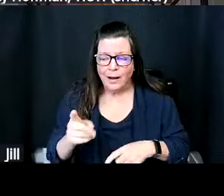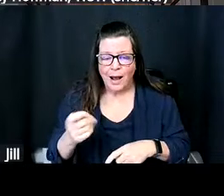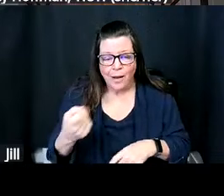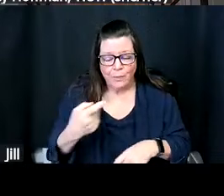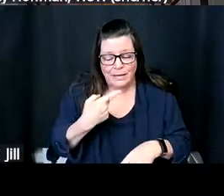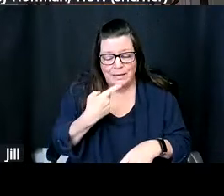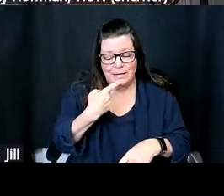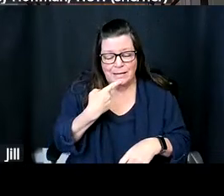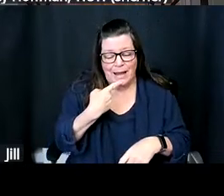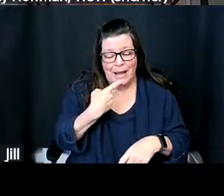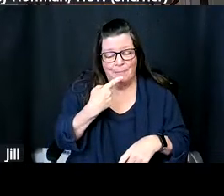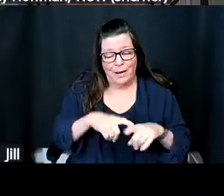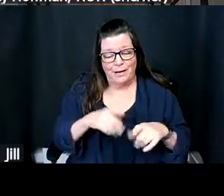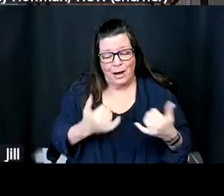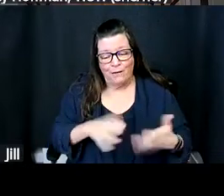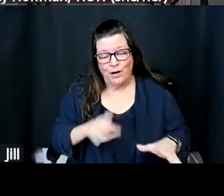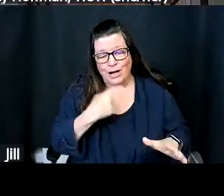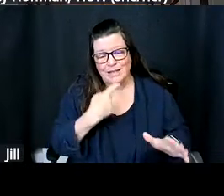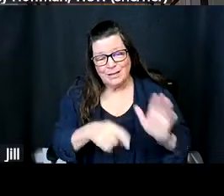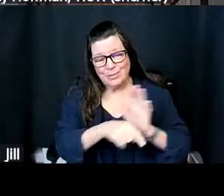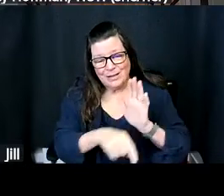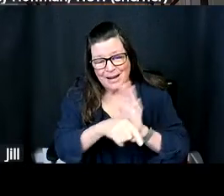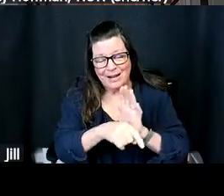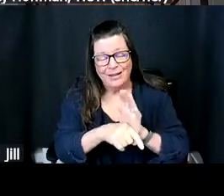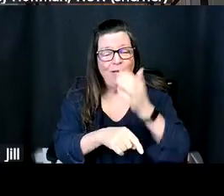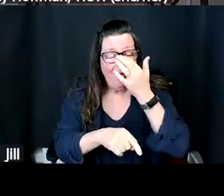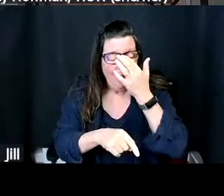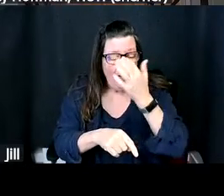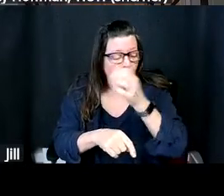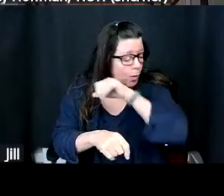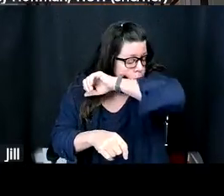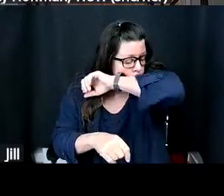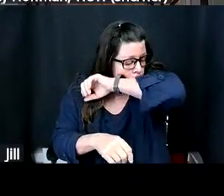you. Mercedes, look it up sometime.